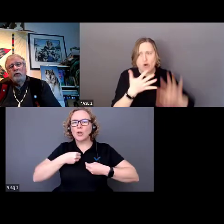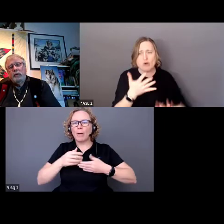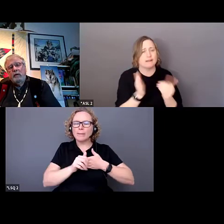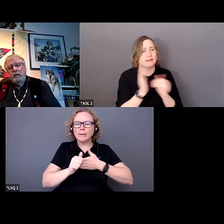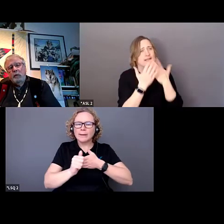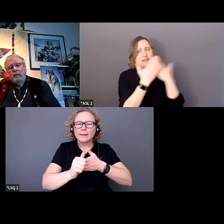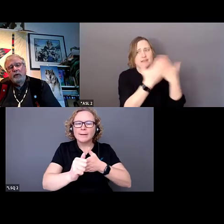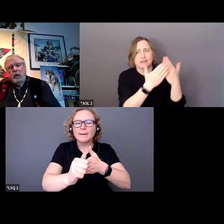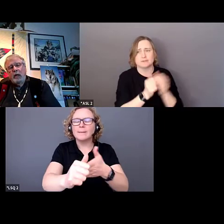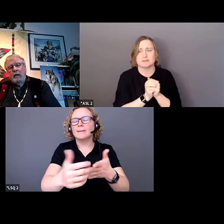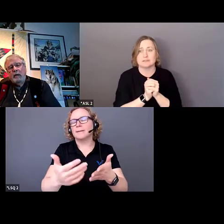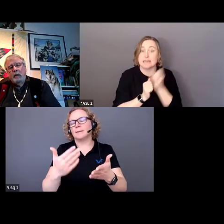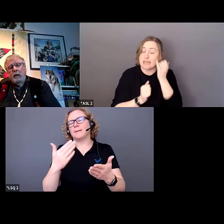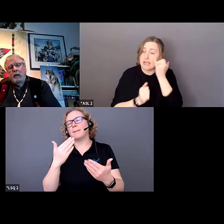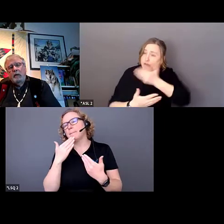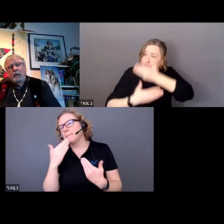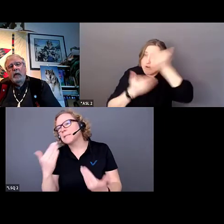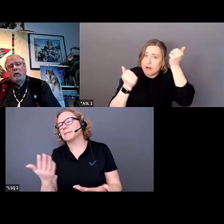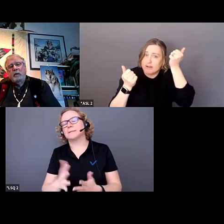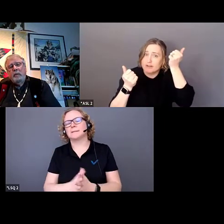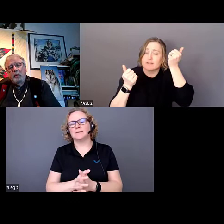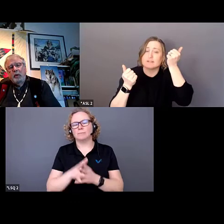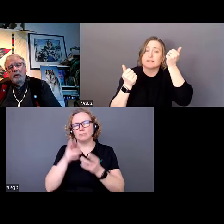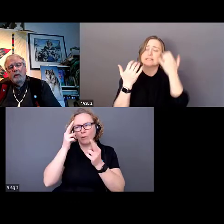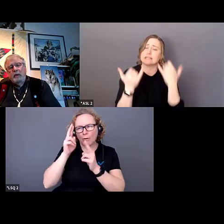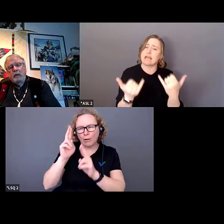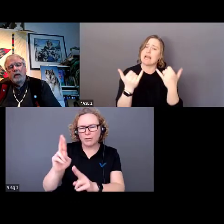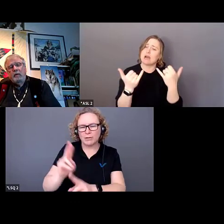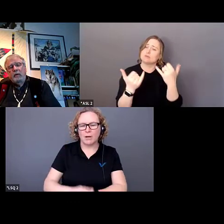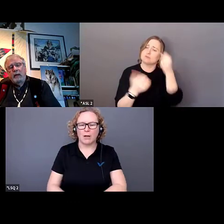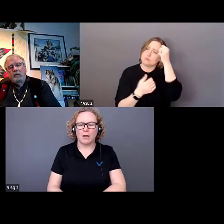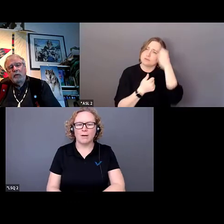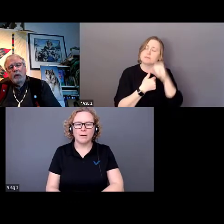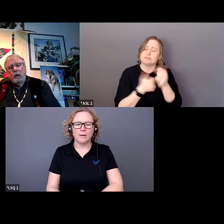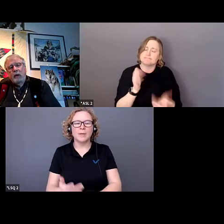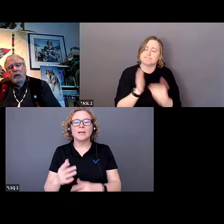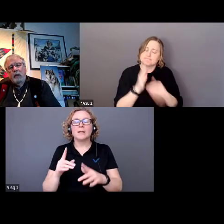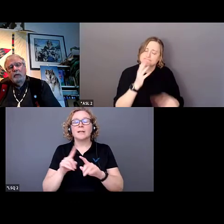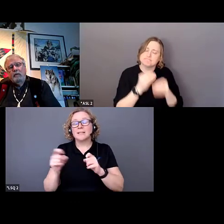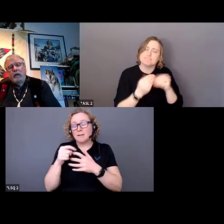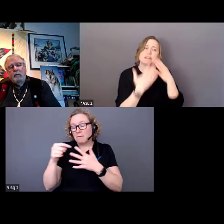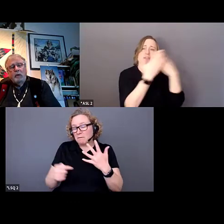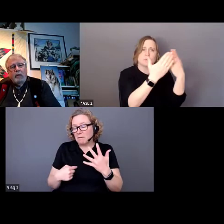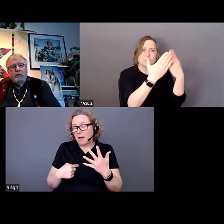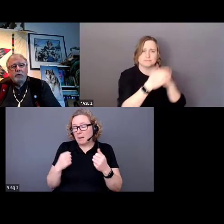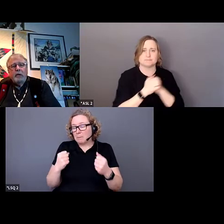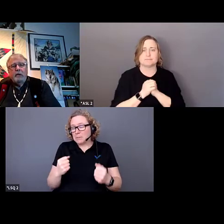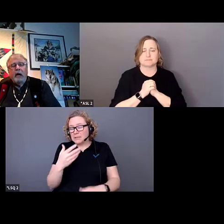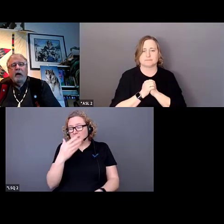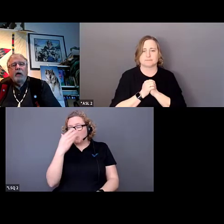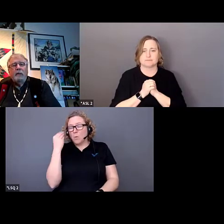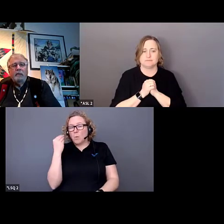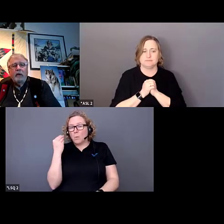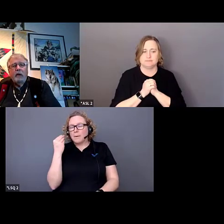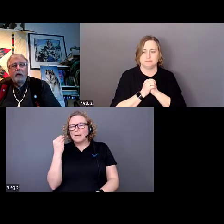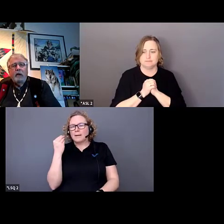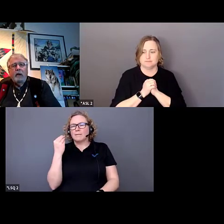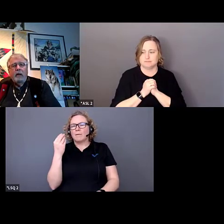for those things that we have forgotten, we now remember and we give thanks for. We say, Miigwech